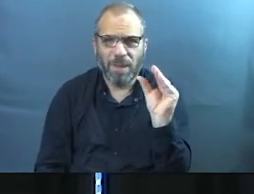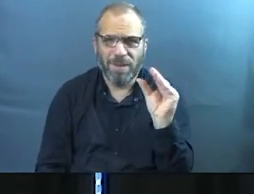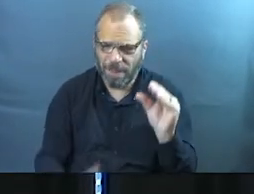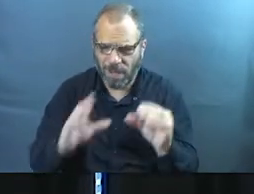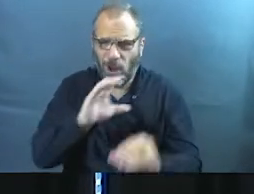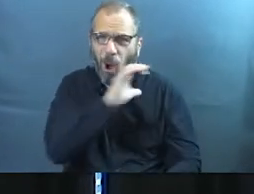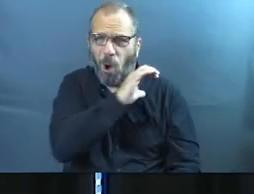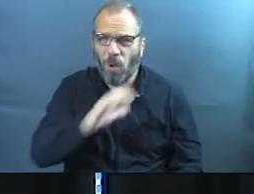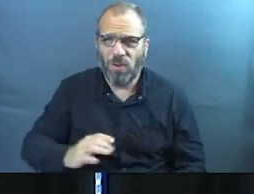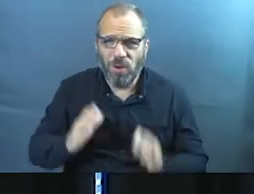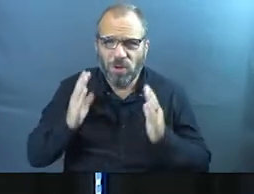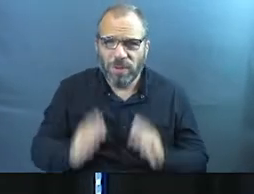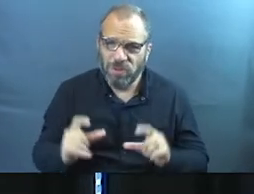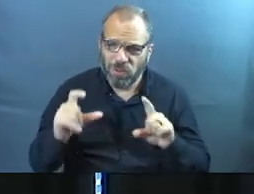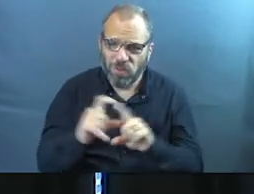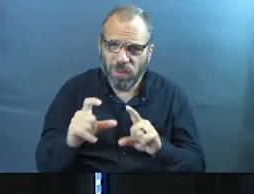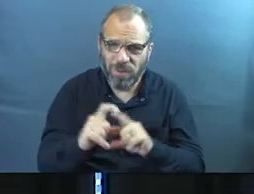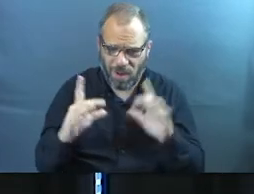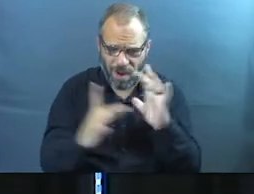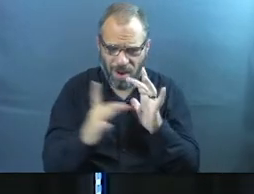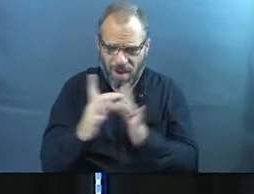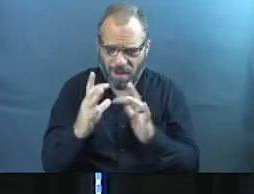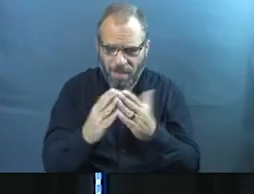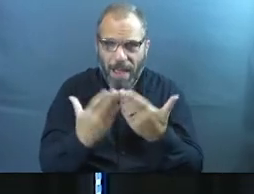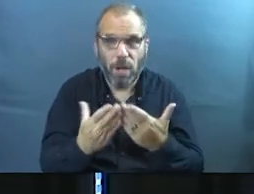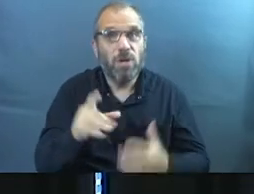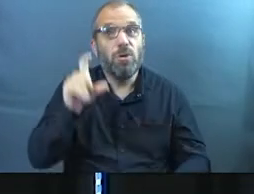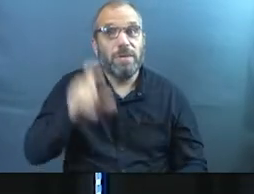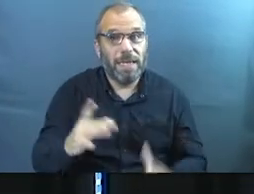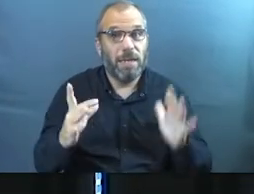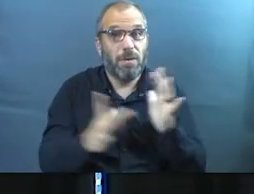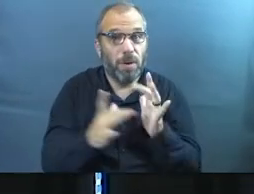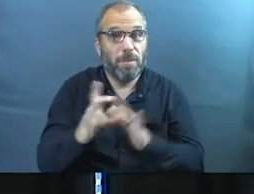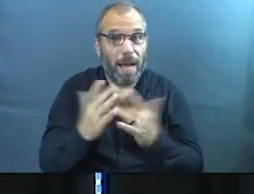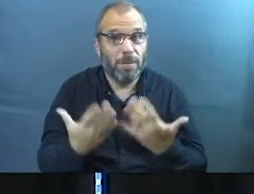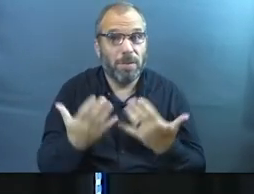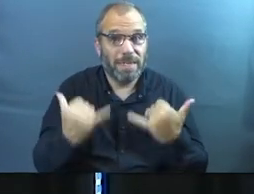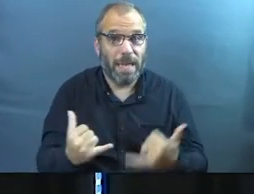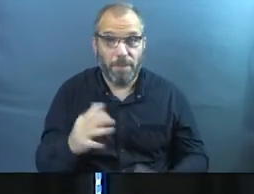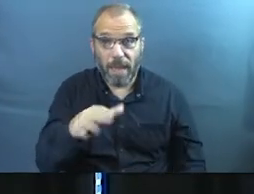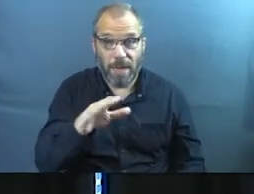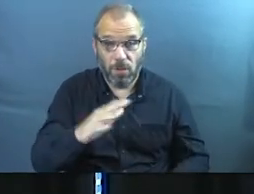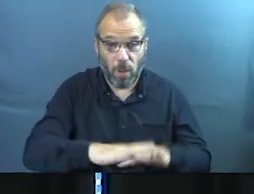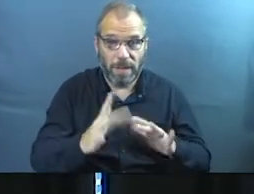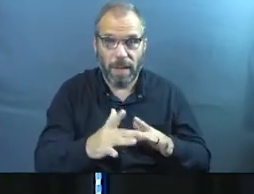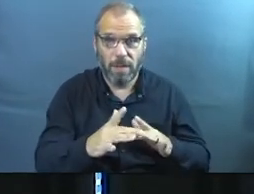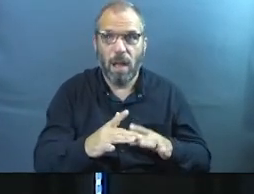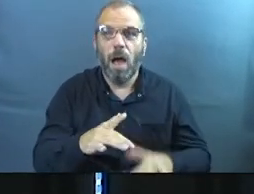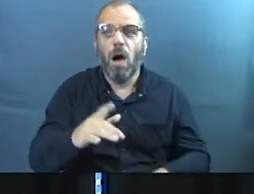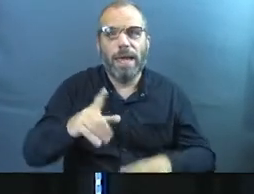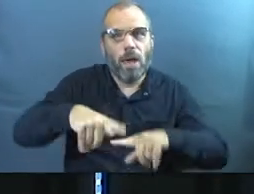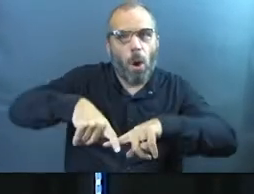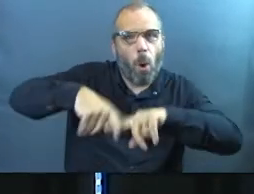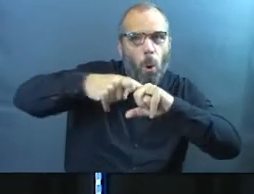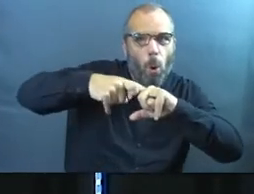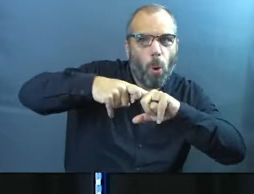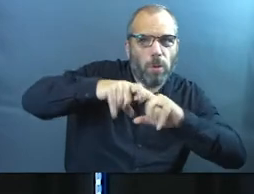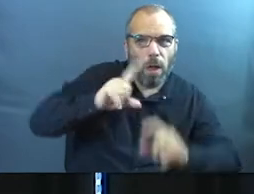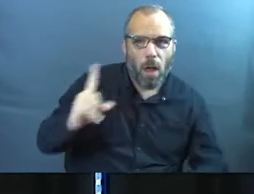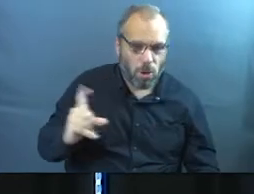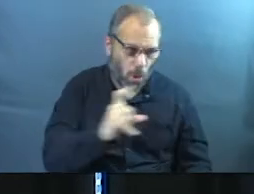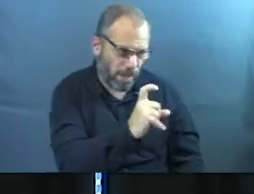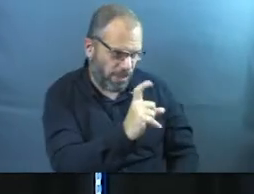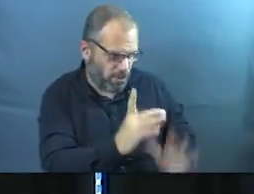Christian words for it, right? You're going to need a Bible today. You folks online, you should hit pause right now and get your